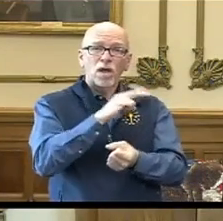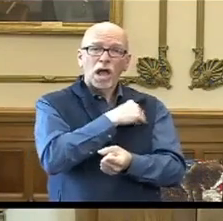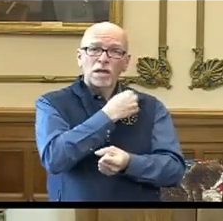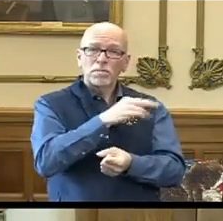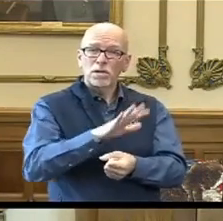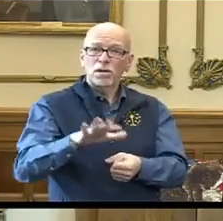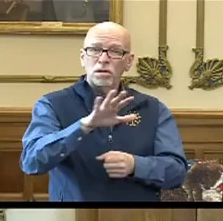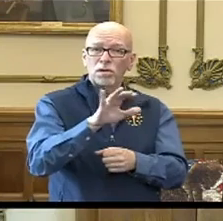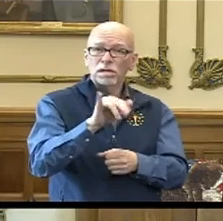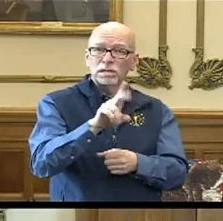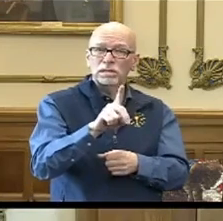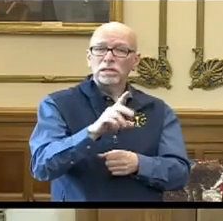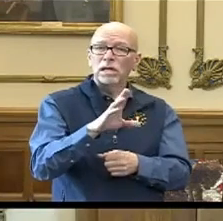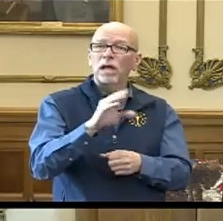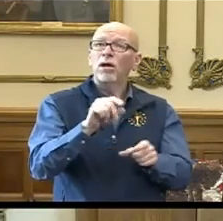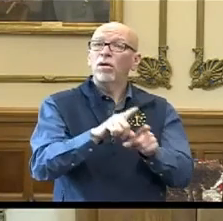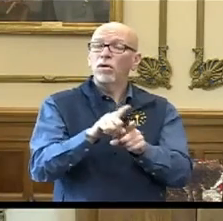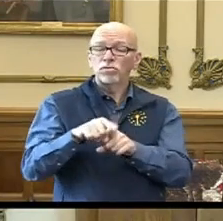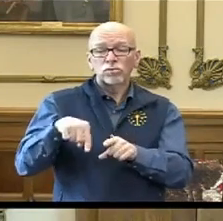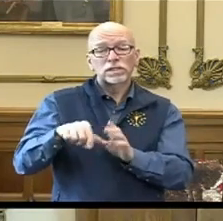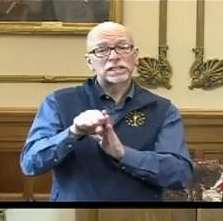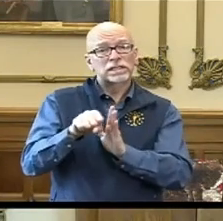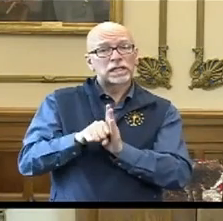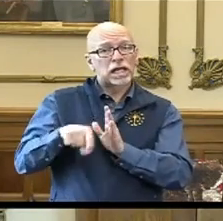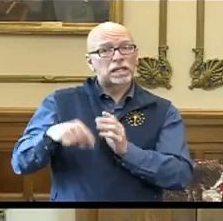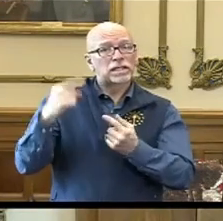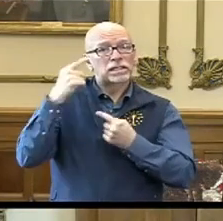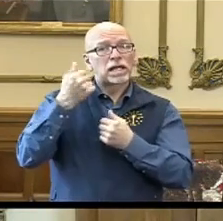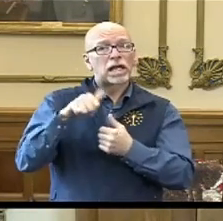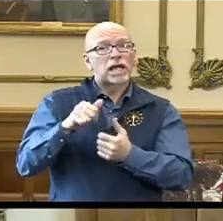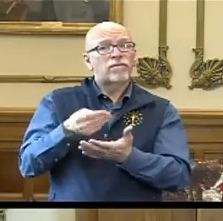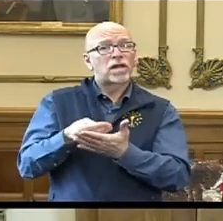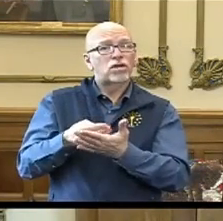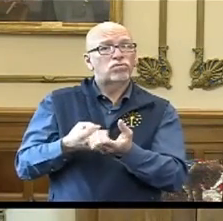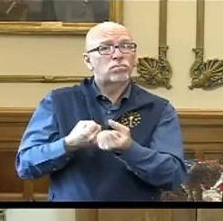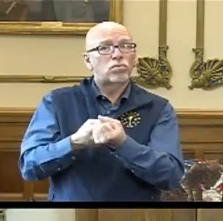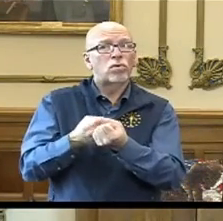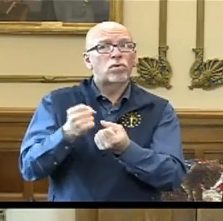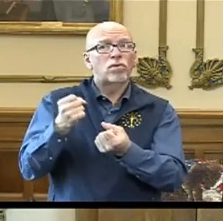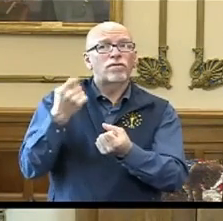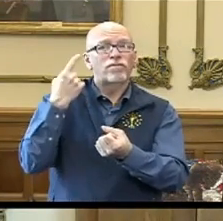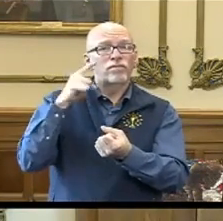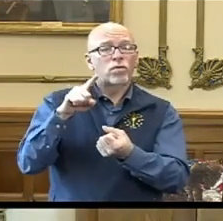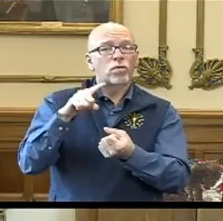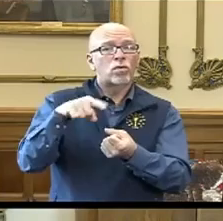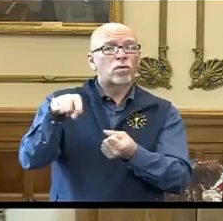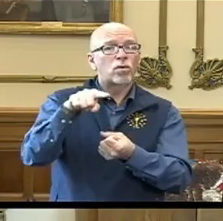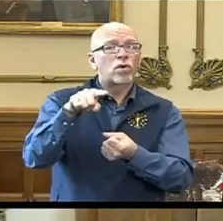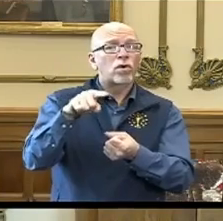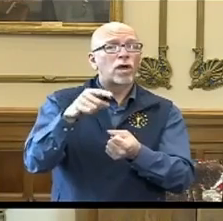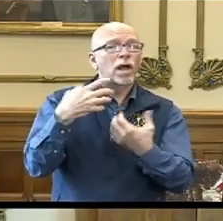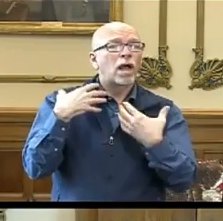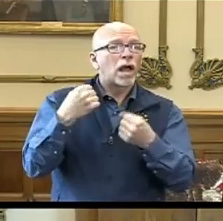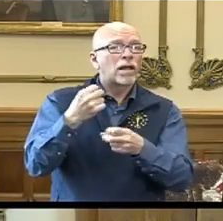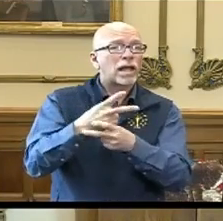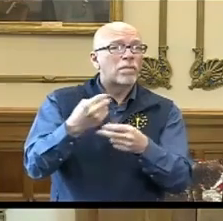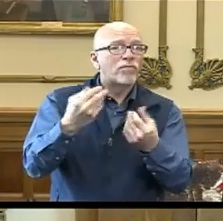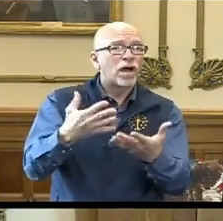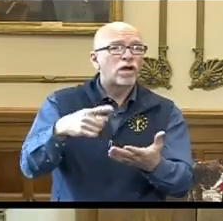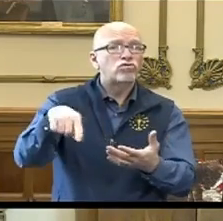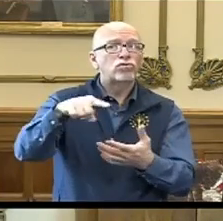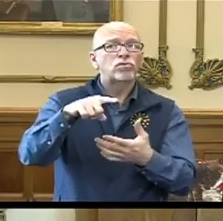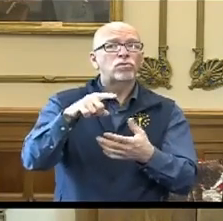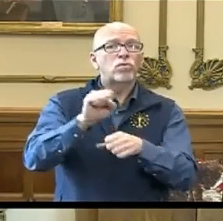state? And along with that, is the state considering any financial support for providers also in healthcare, working with those